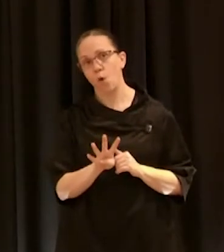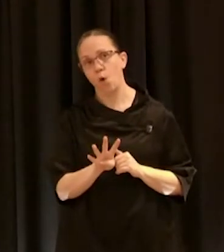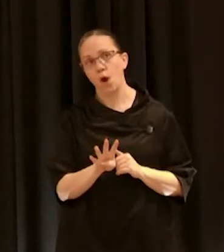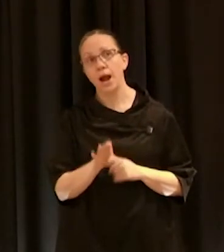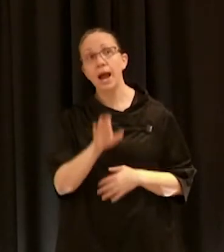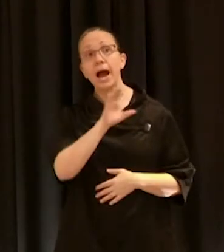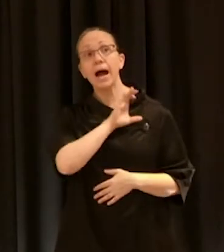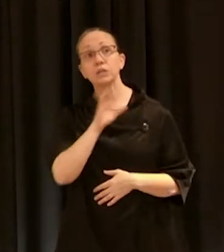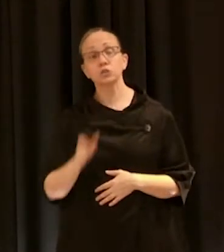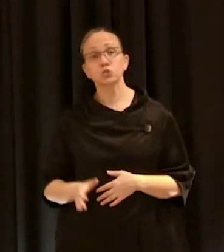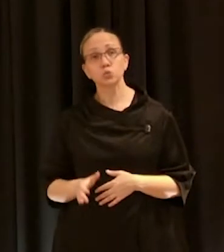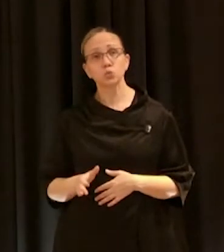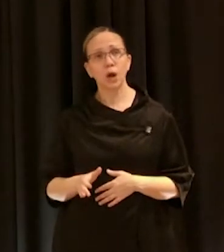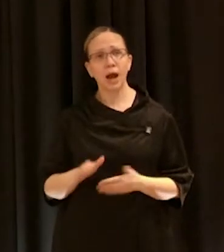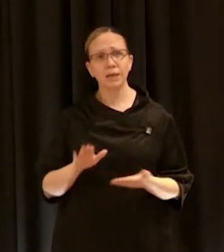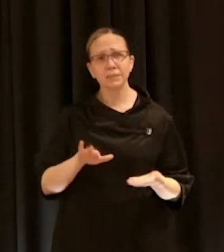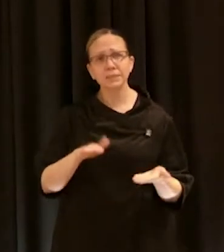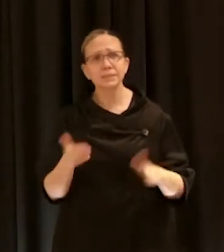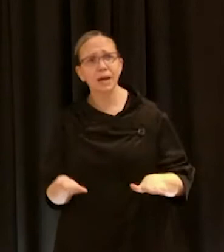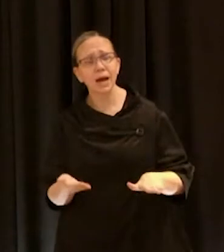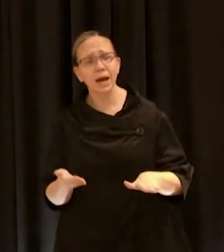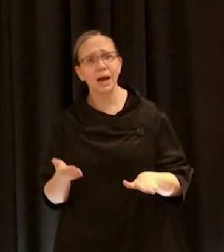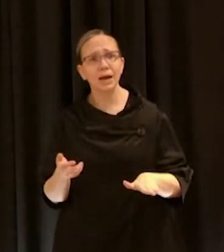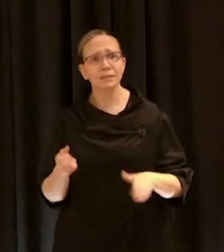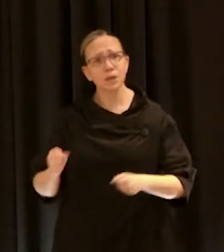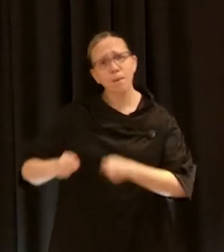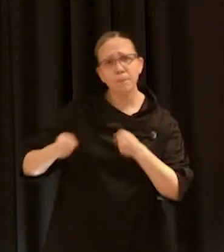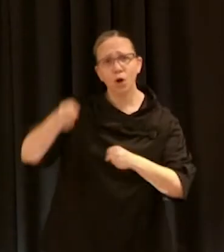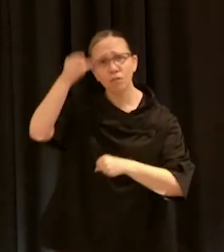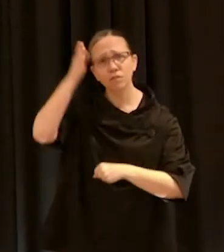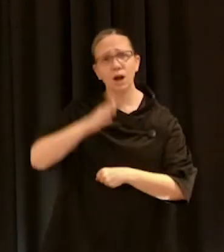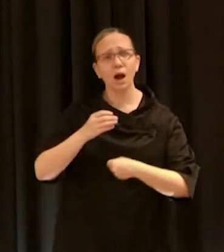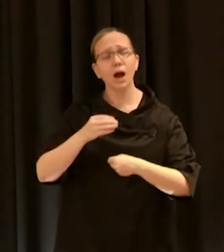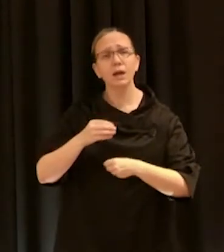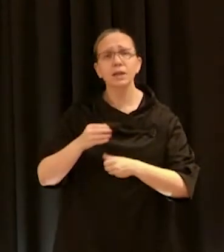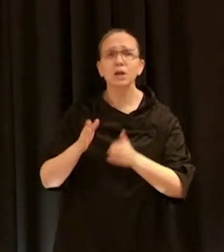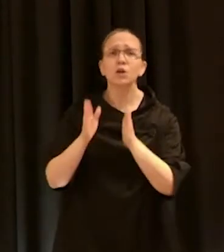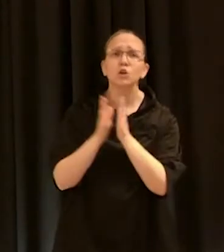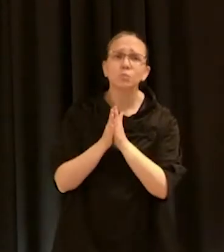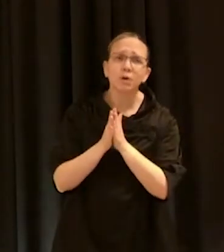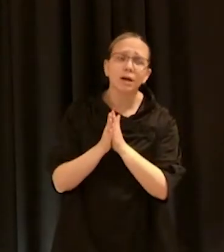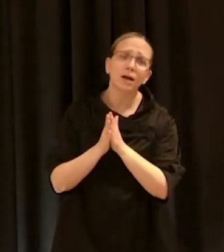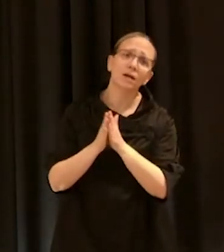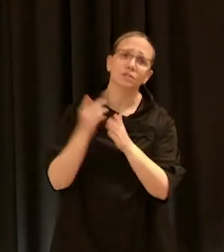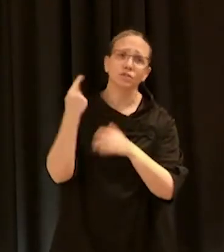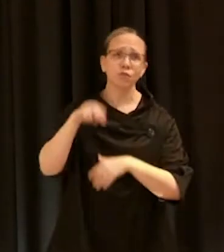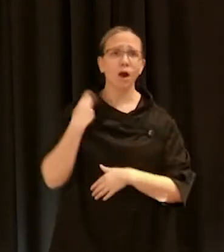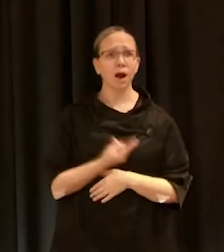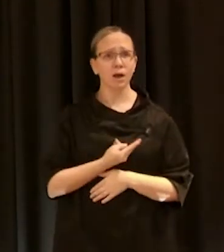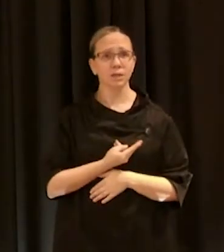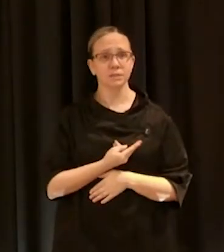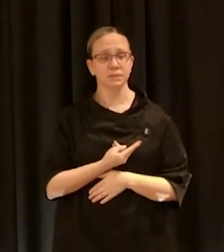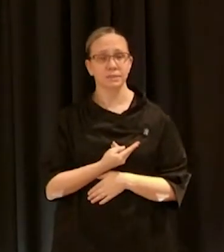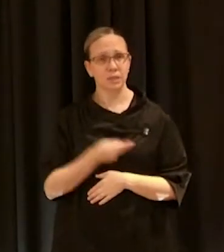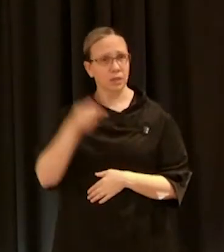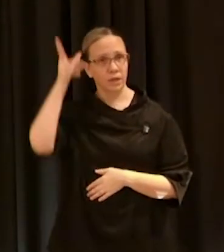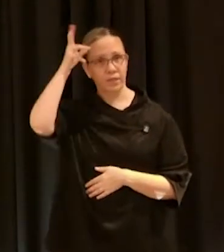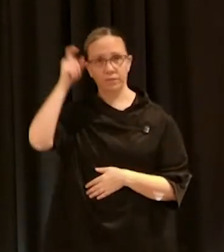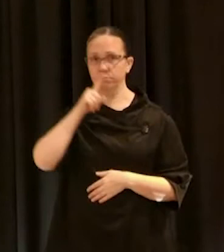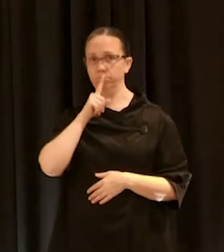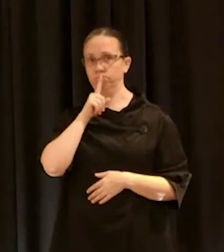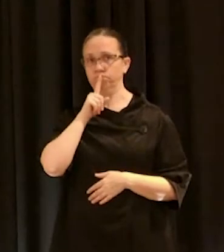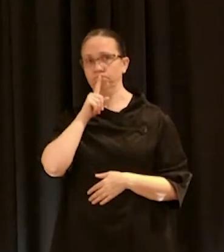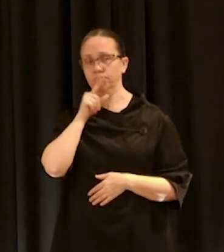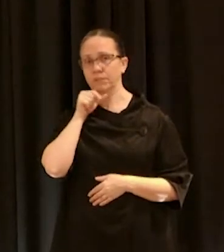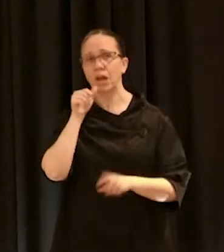is Christ that died, who is even at the right hand of God, who maketh intercession for us. He's not going to tell you that. He's not going to